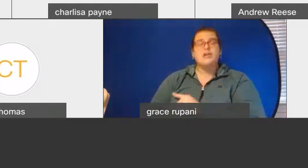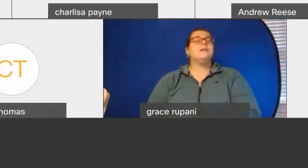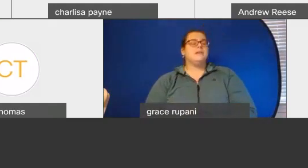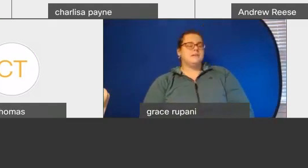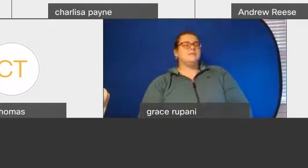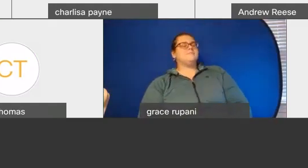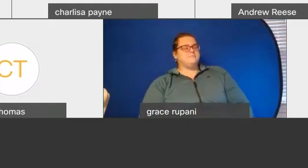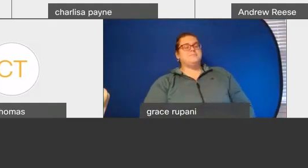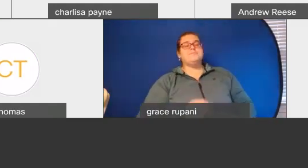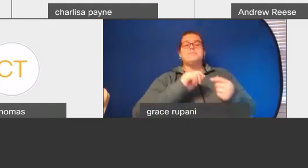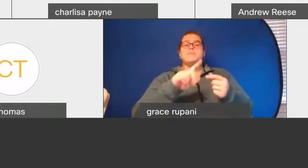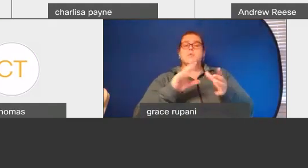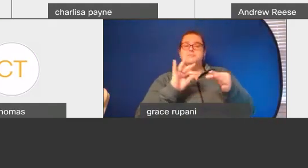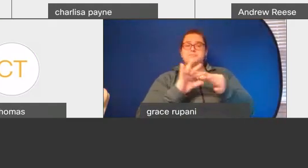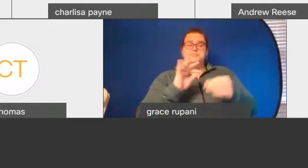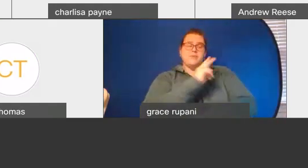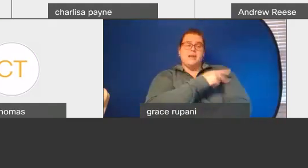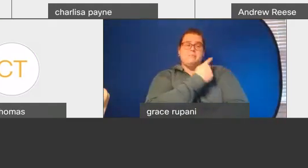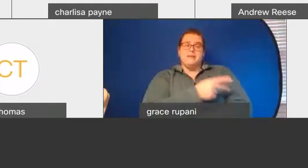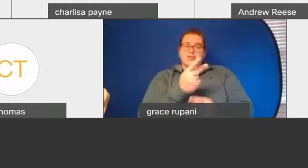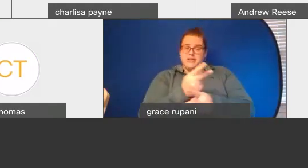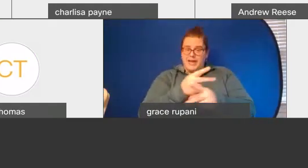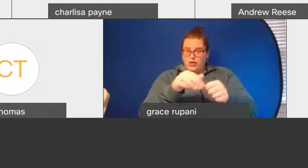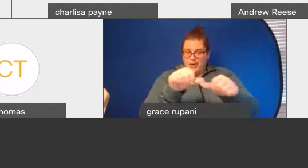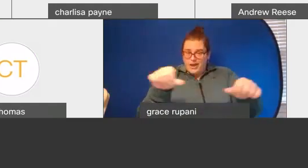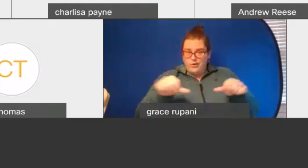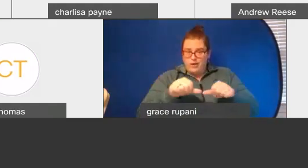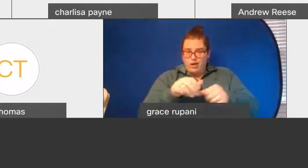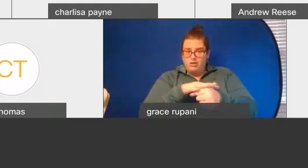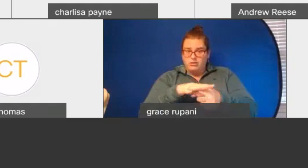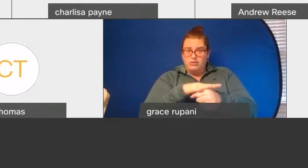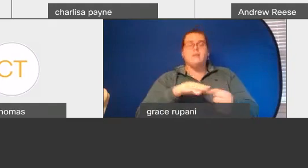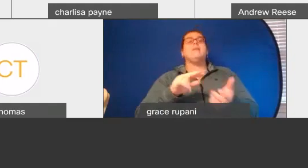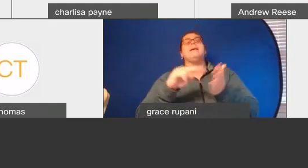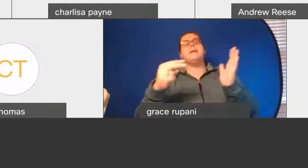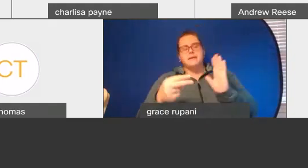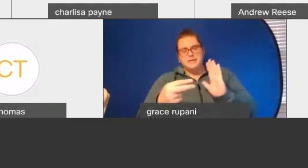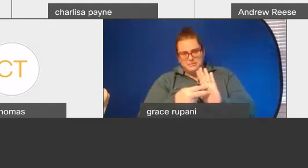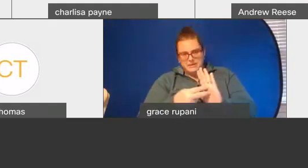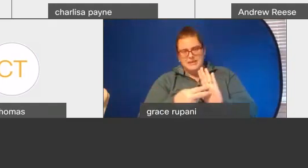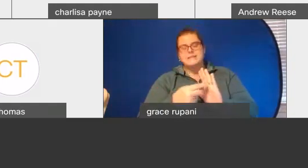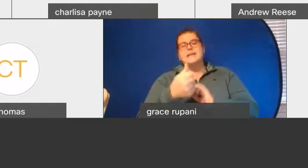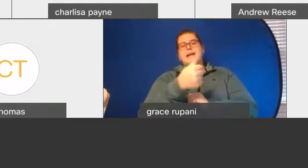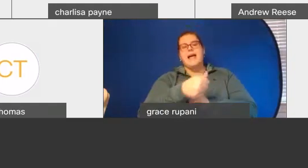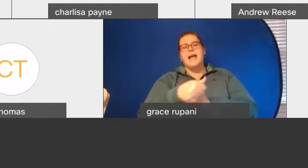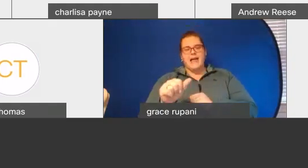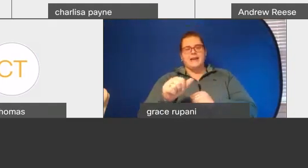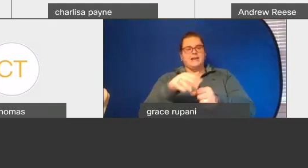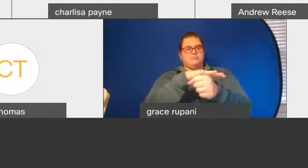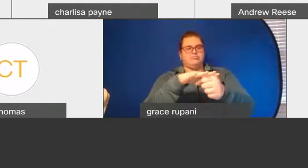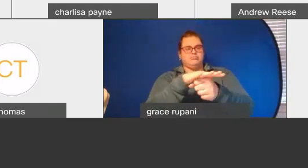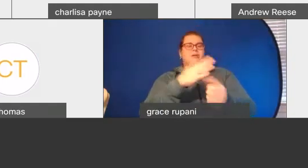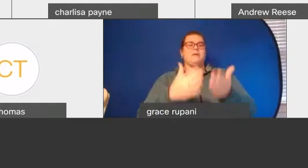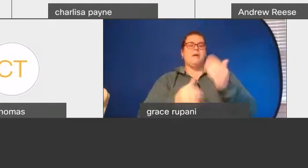areas, we refer to any area where you may come in contact with